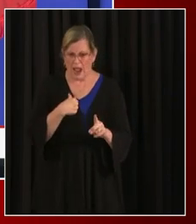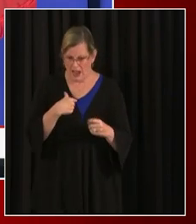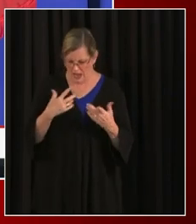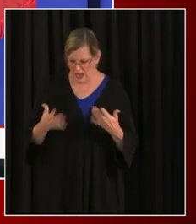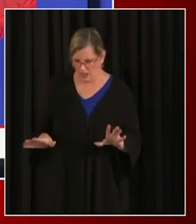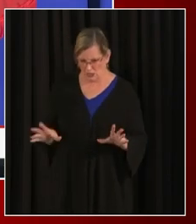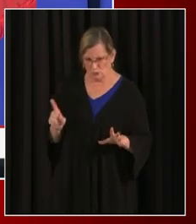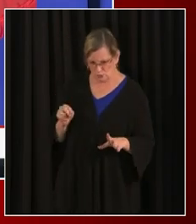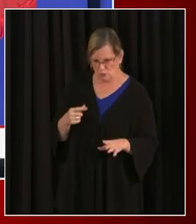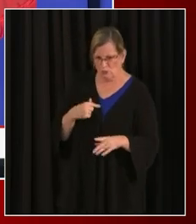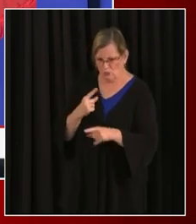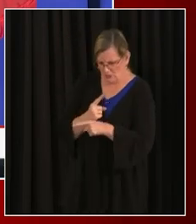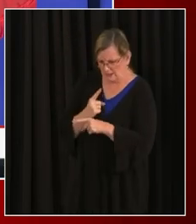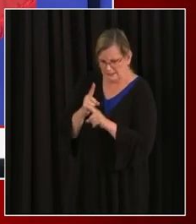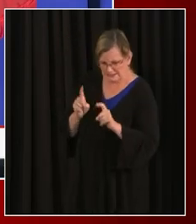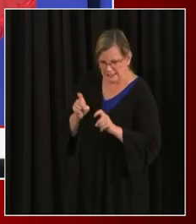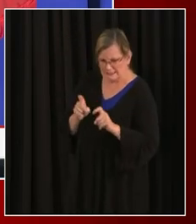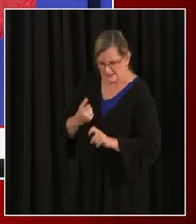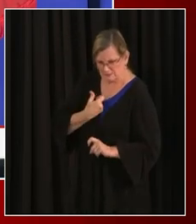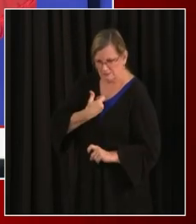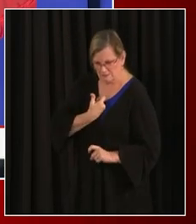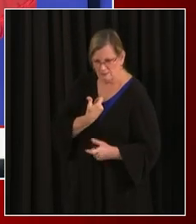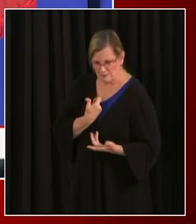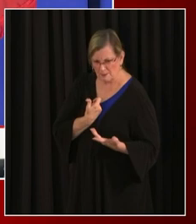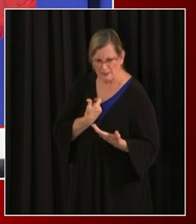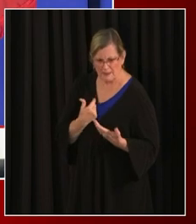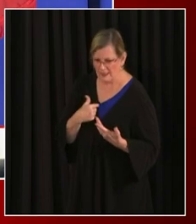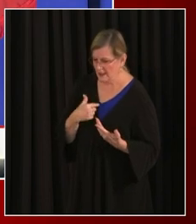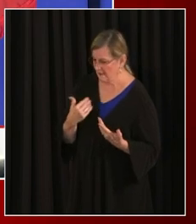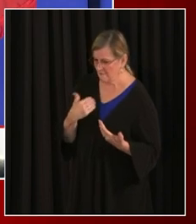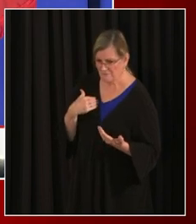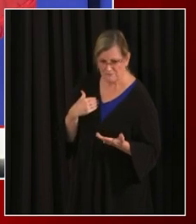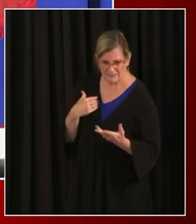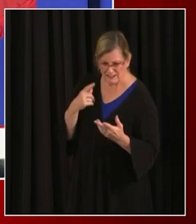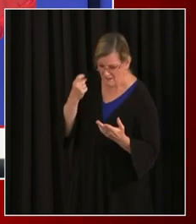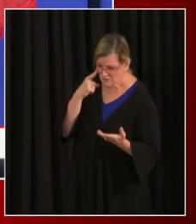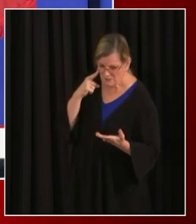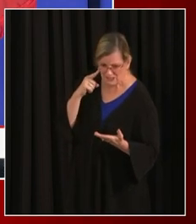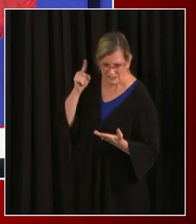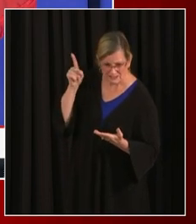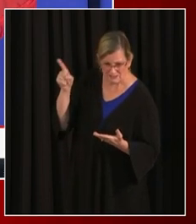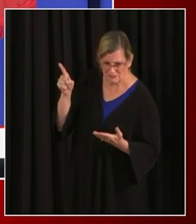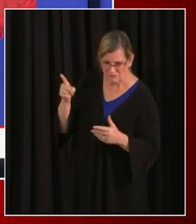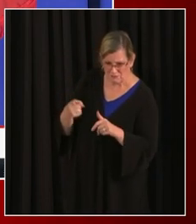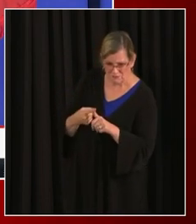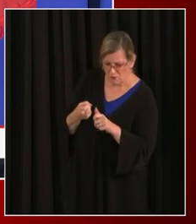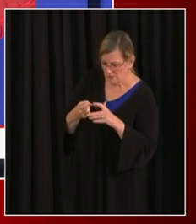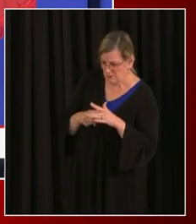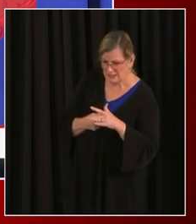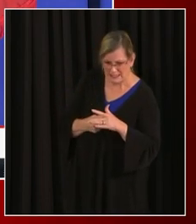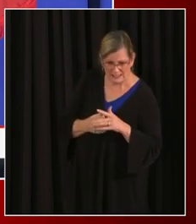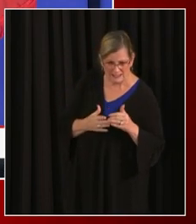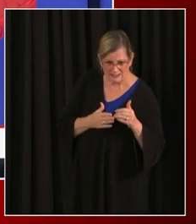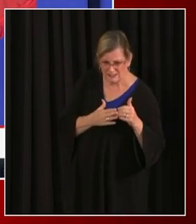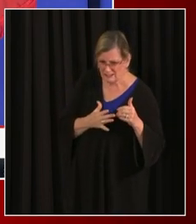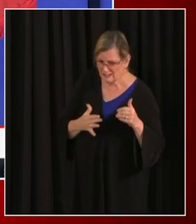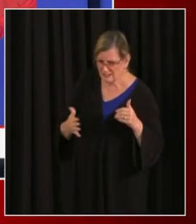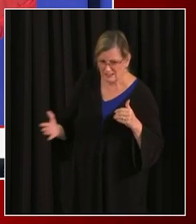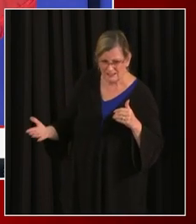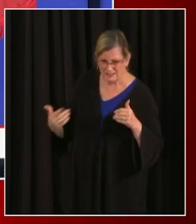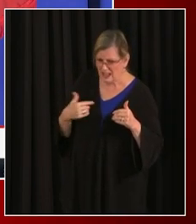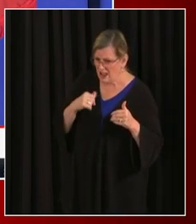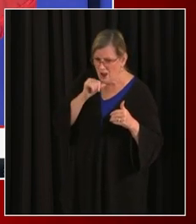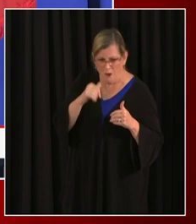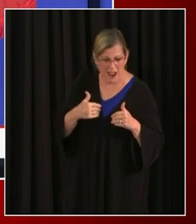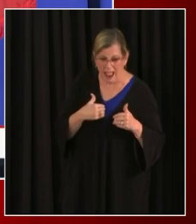and I have from the beginning. And we have as a government from the beginning. And I don't